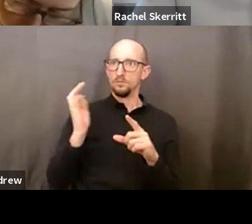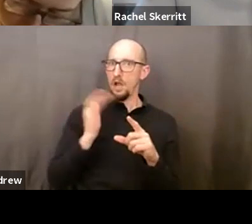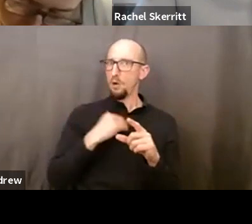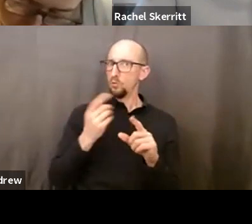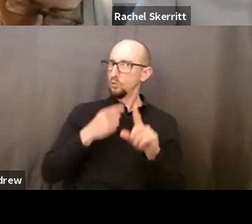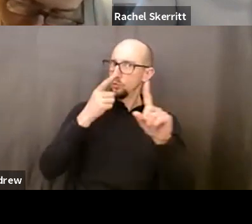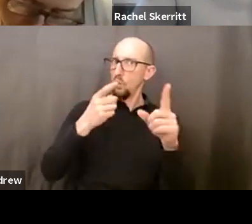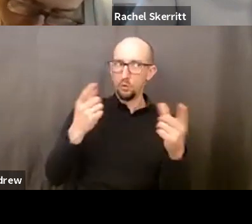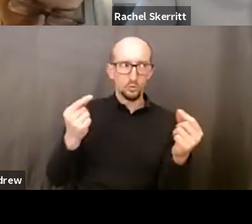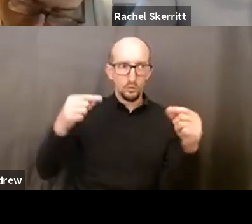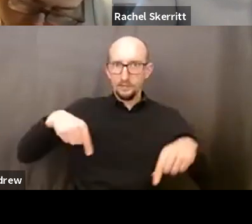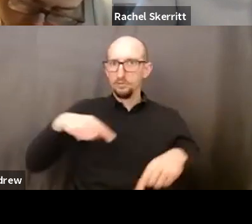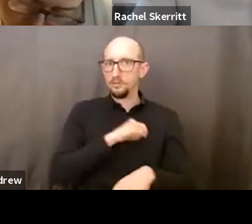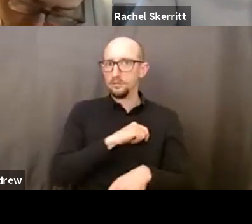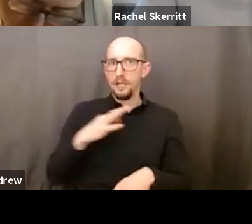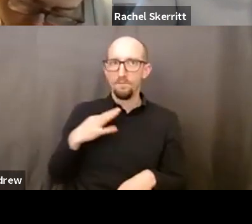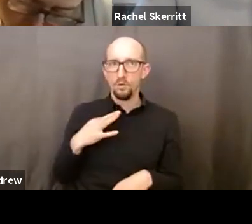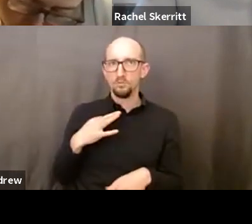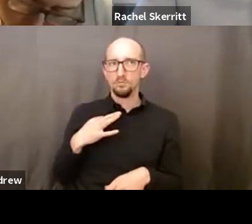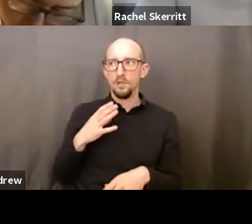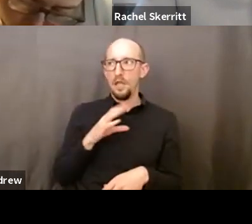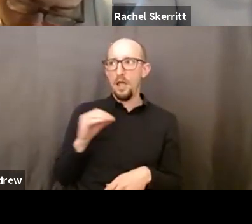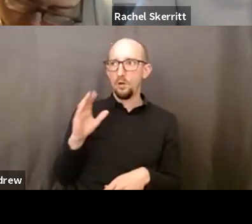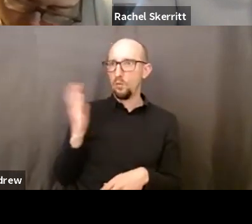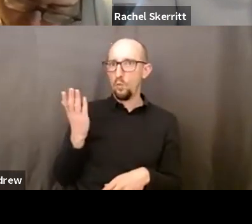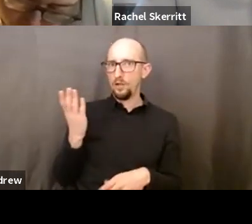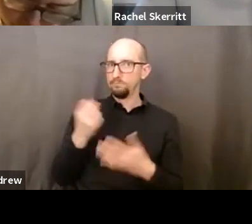and what that means. And